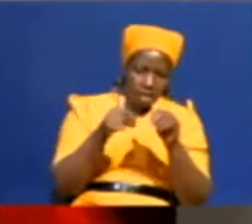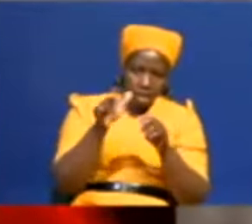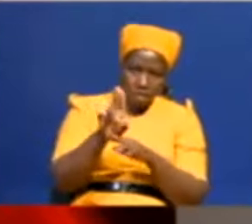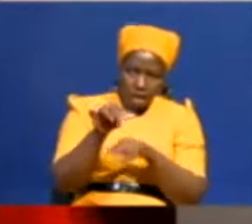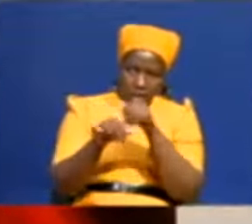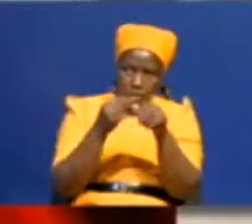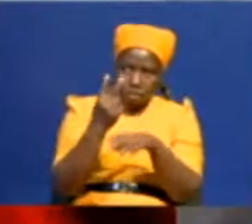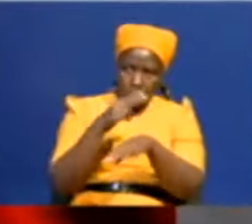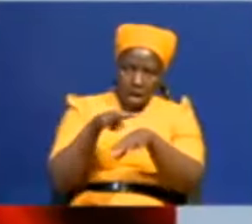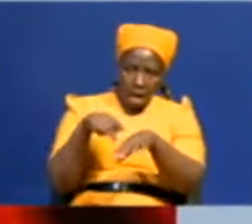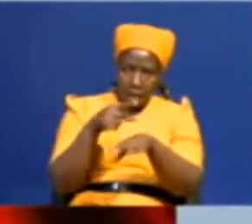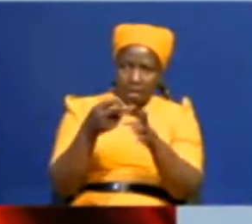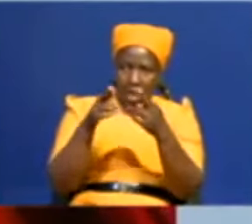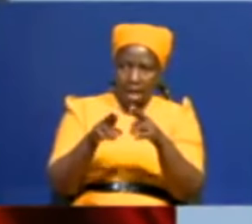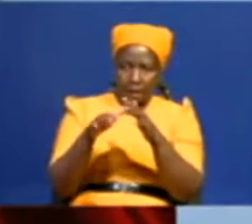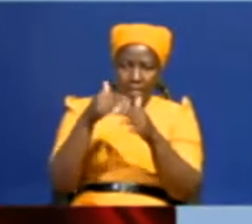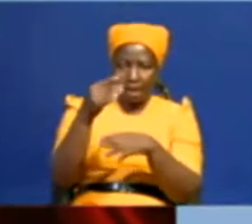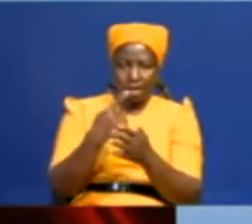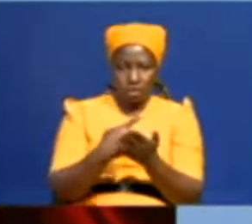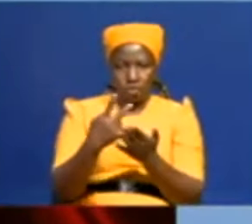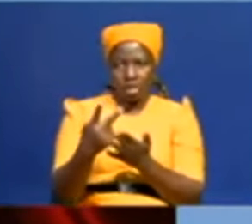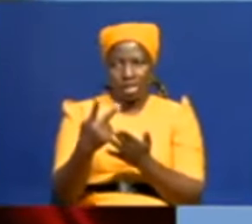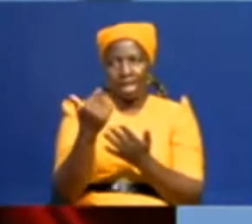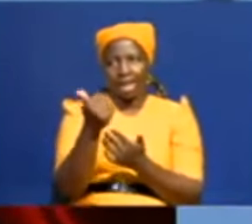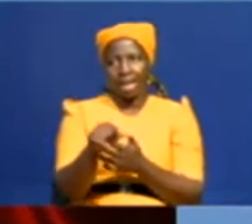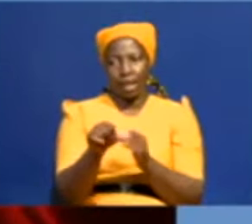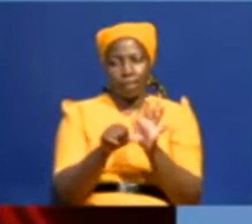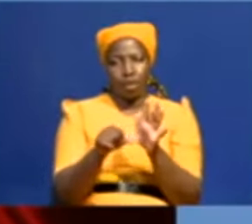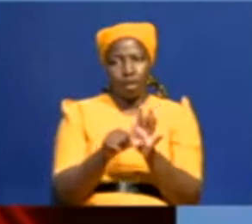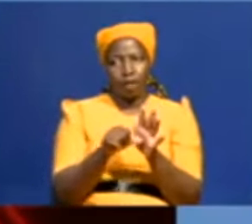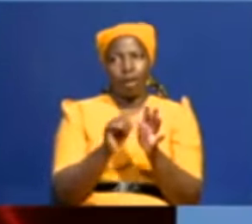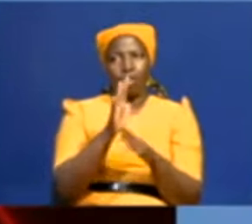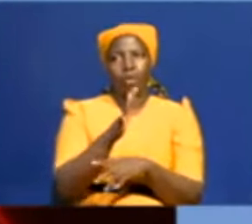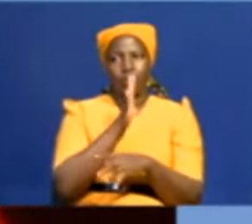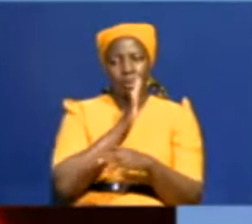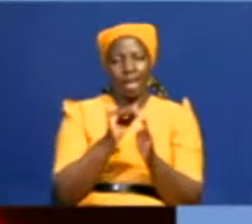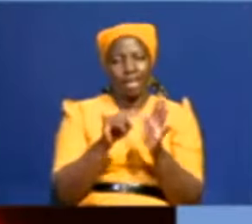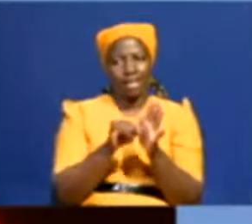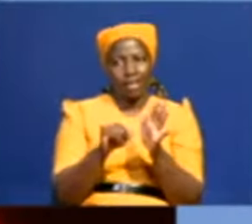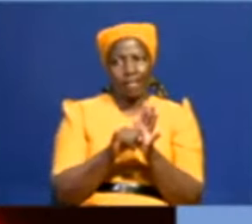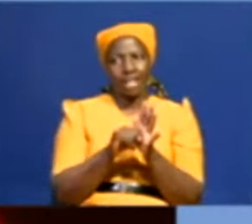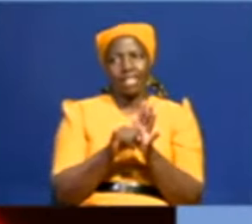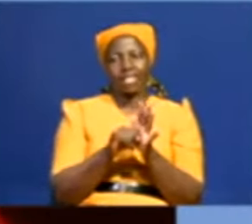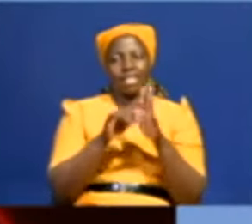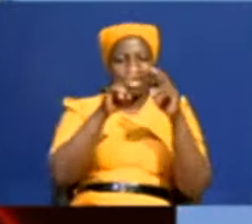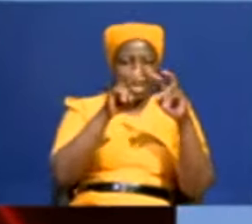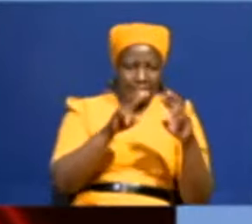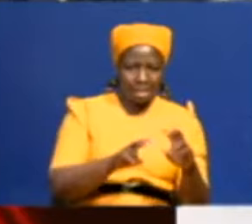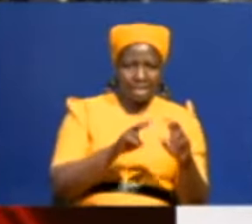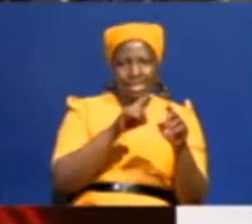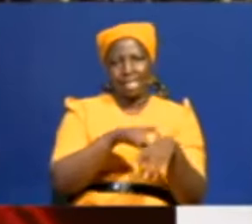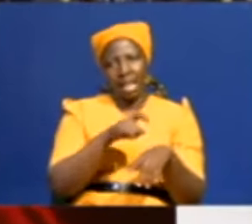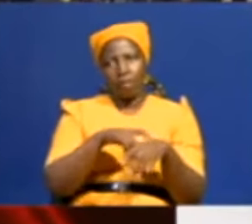take place within the next 2 weeks. Any problems involving a faulty radar would likely be identified in a pre-flight check, as crews